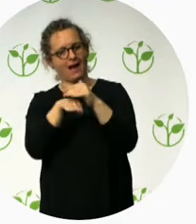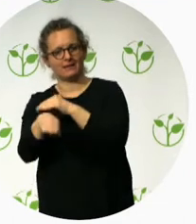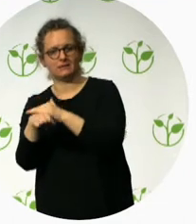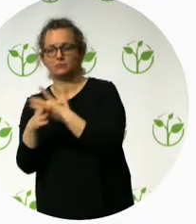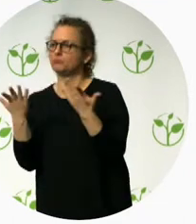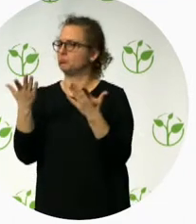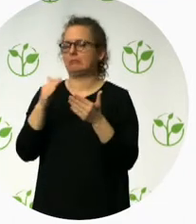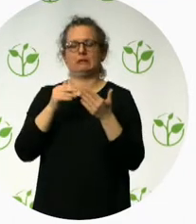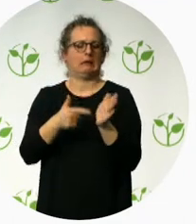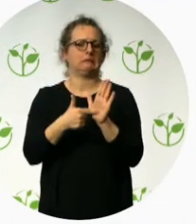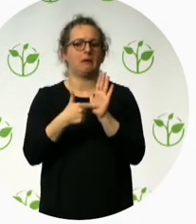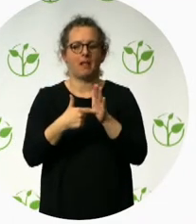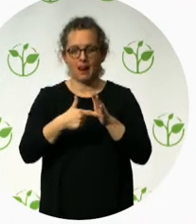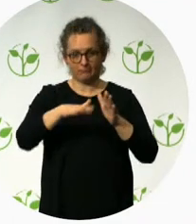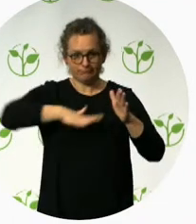social accessibility.